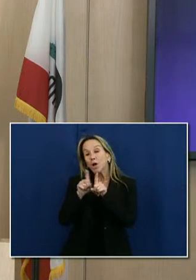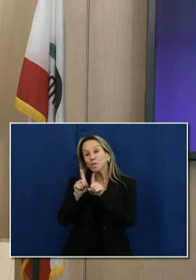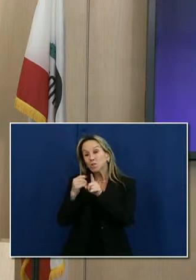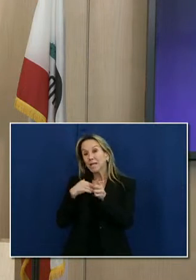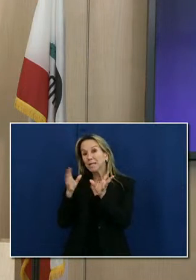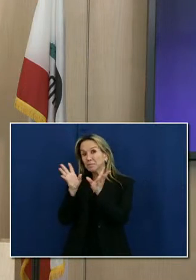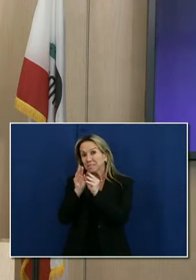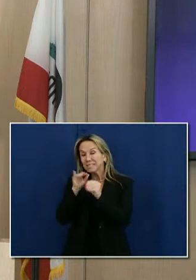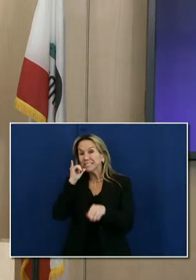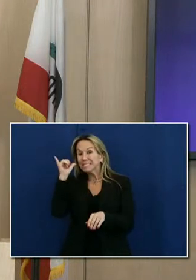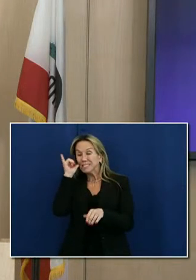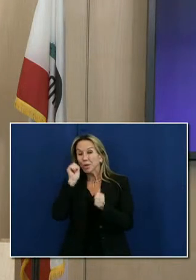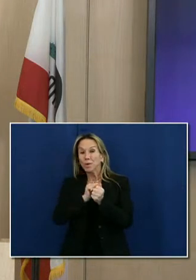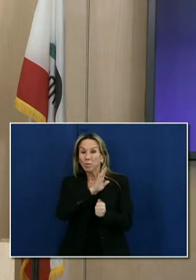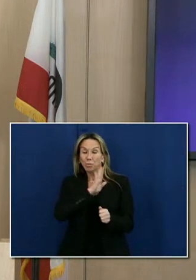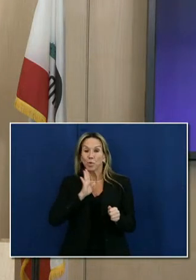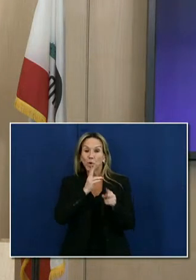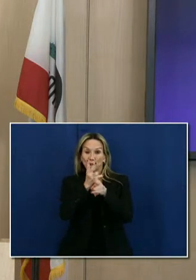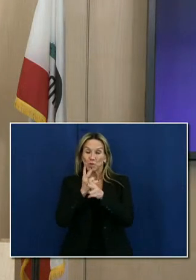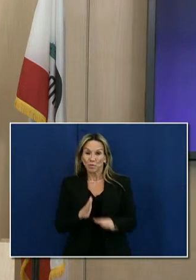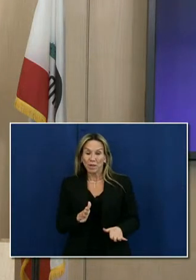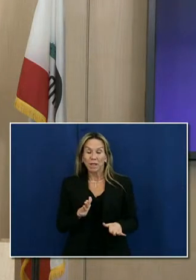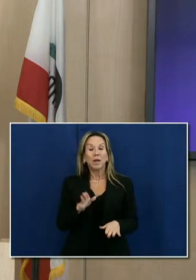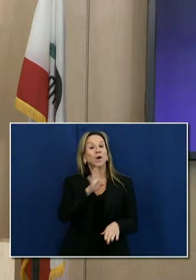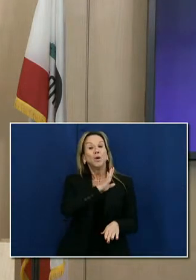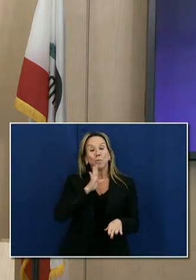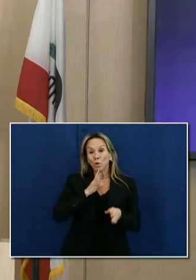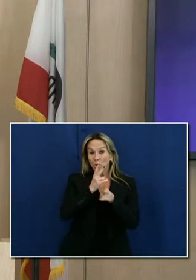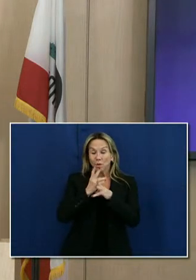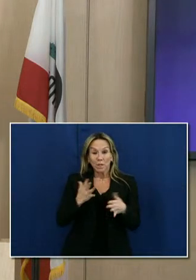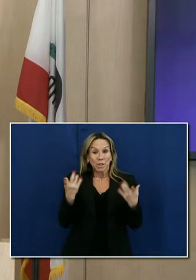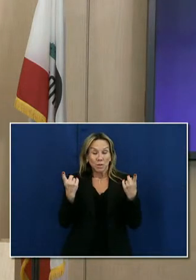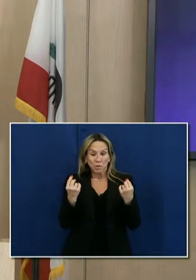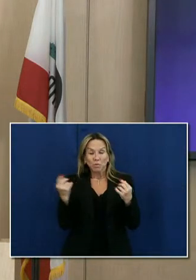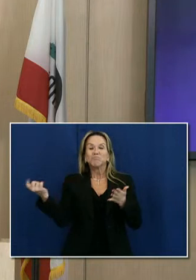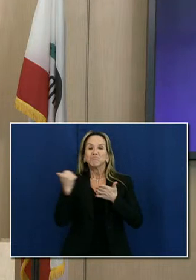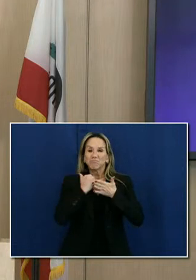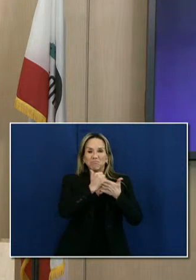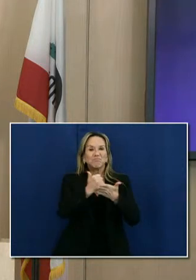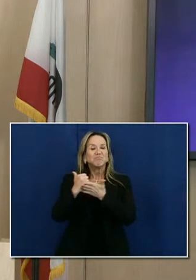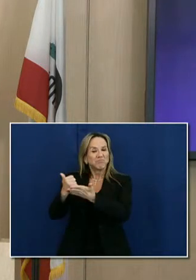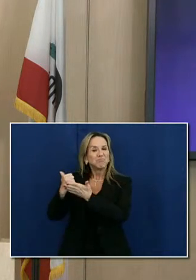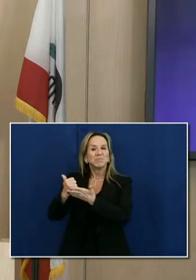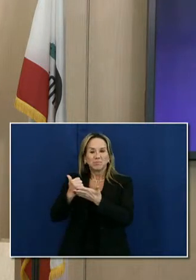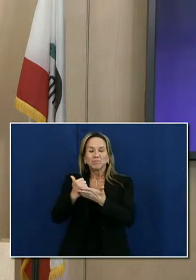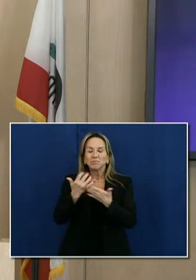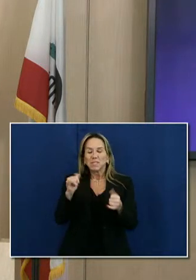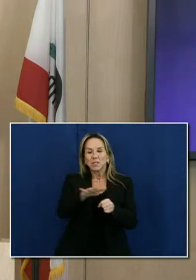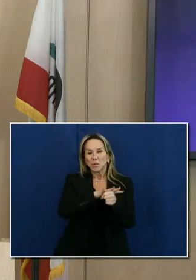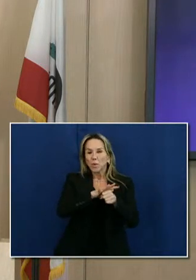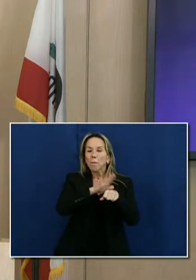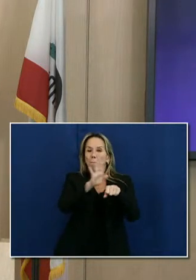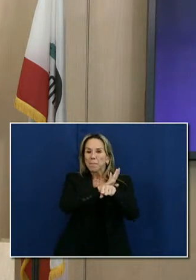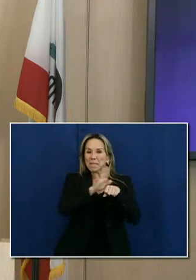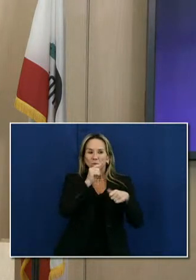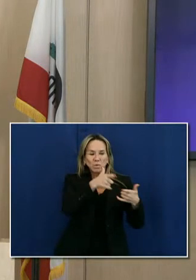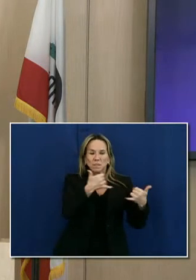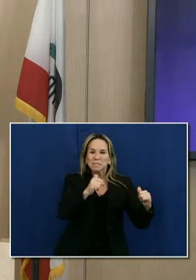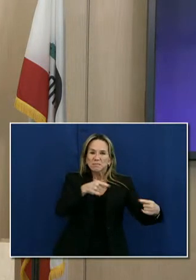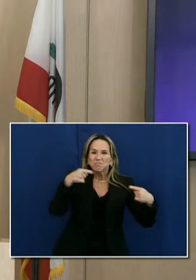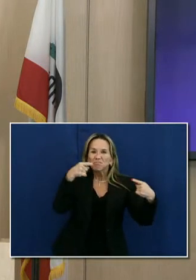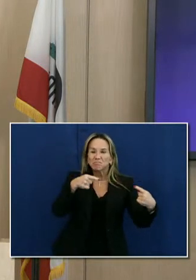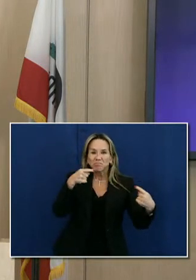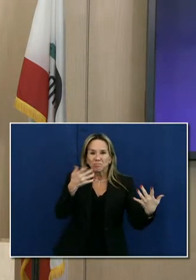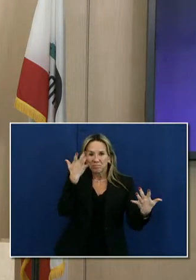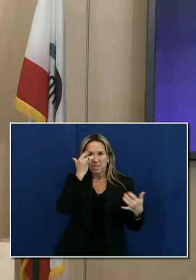meeting yesterday, the board also took further action to help local businesses struggling with the loss of revenue due to